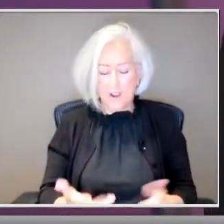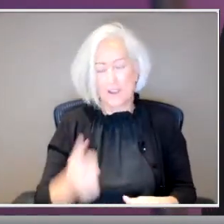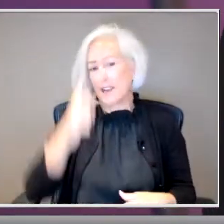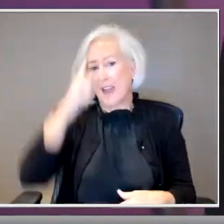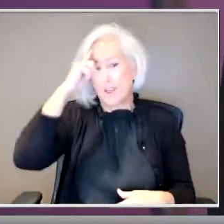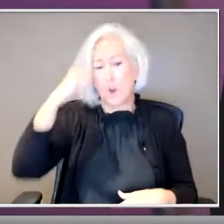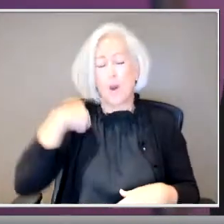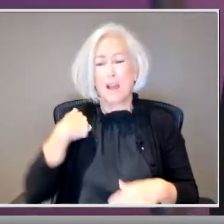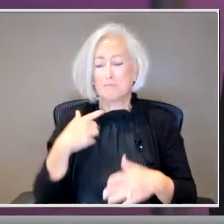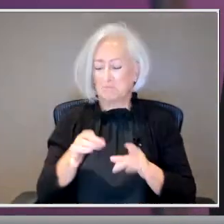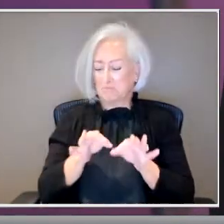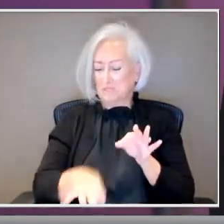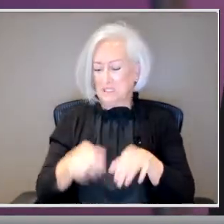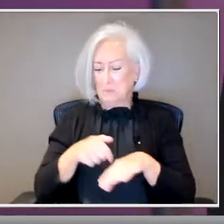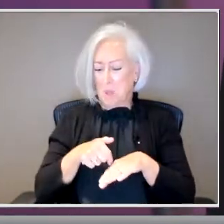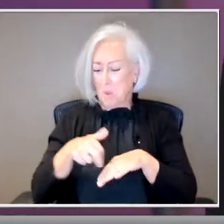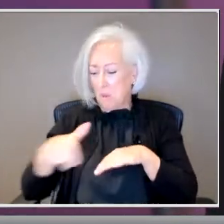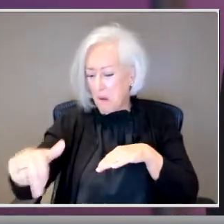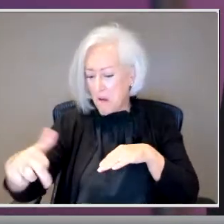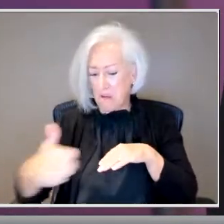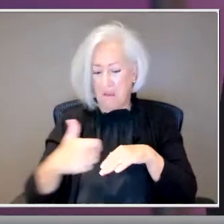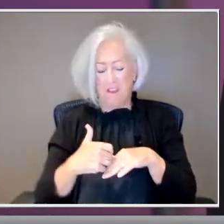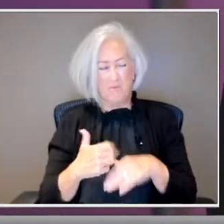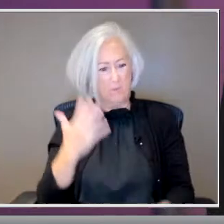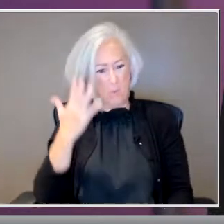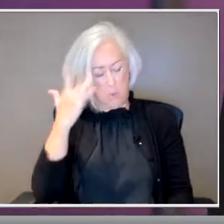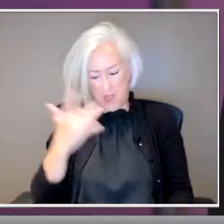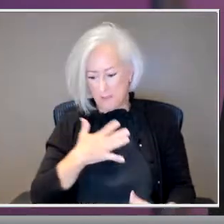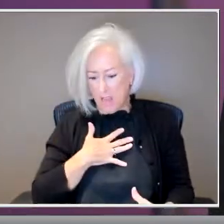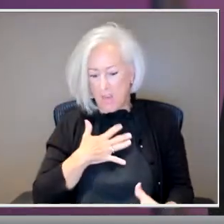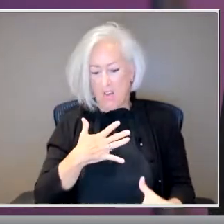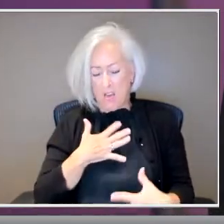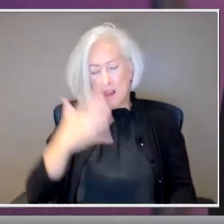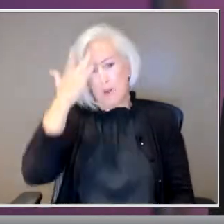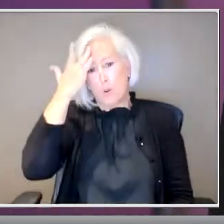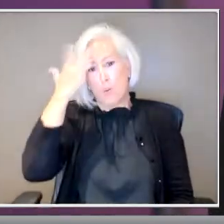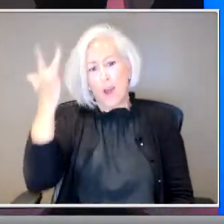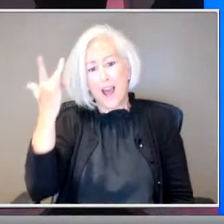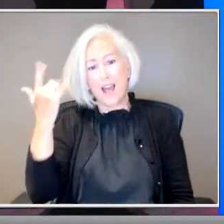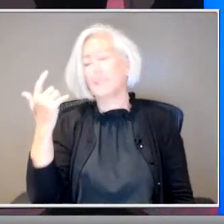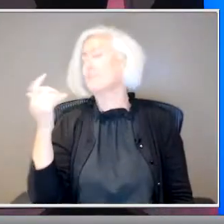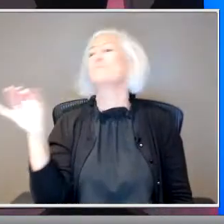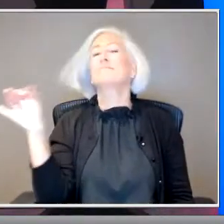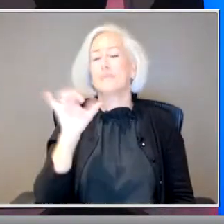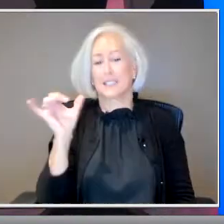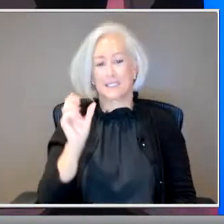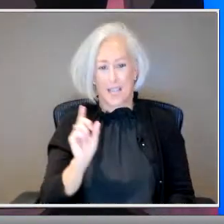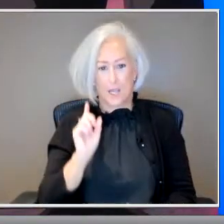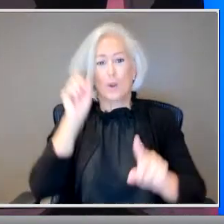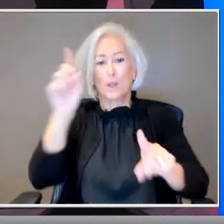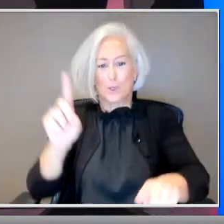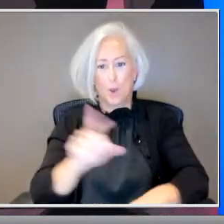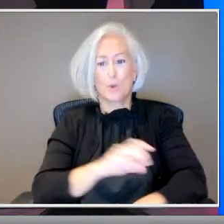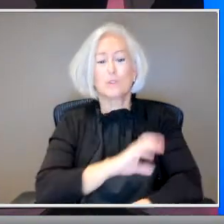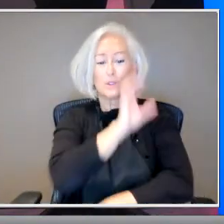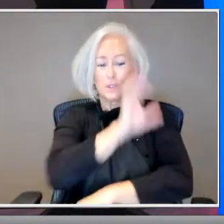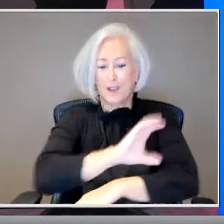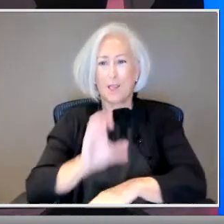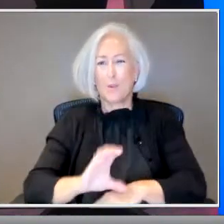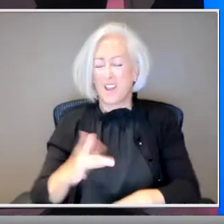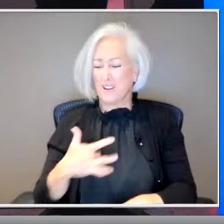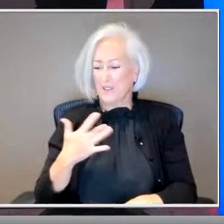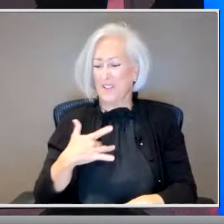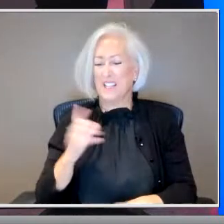you were like, why am I out of breath? It was almost like when you go to Colorado. That's what it And it was different altitude, it felt like, which would be weird for someone like